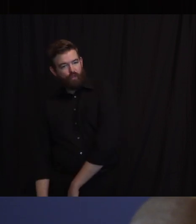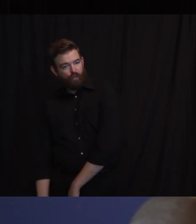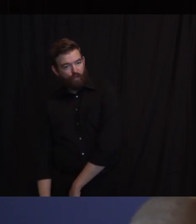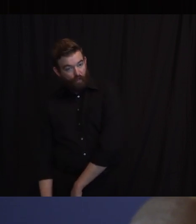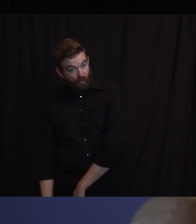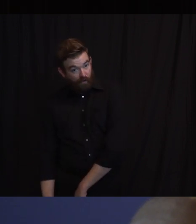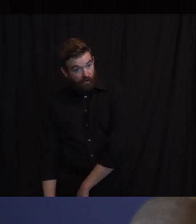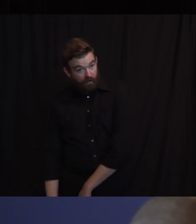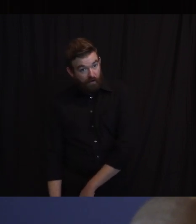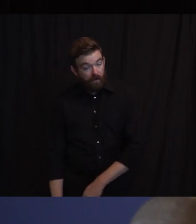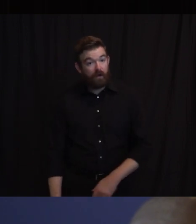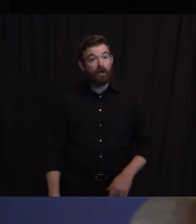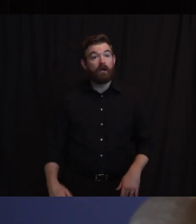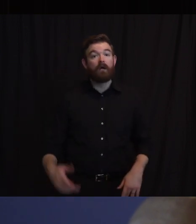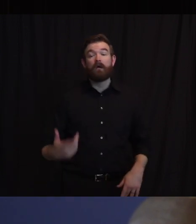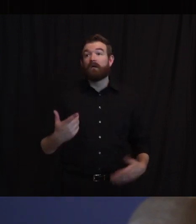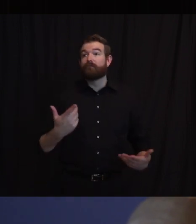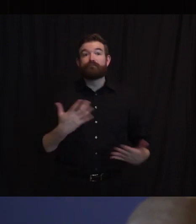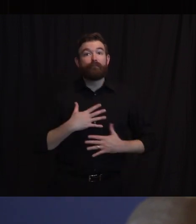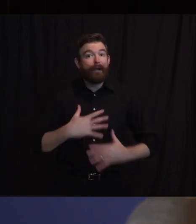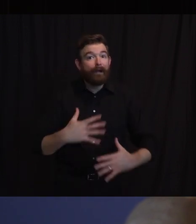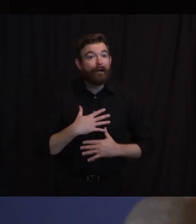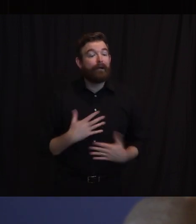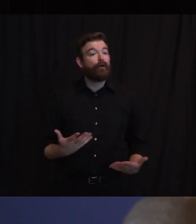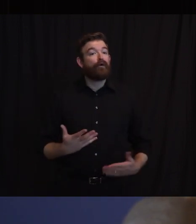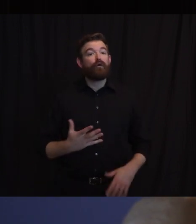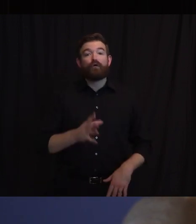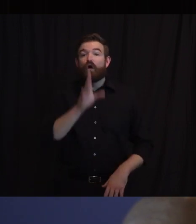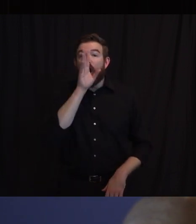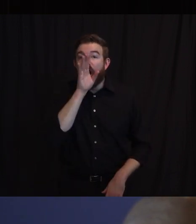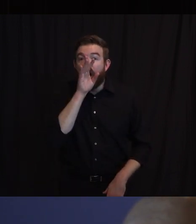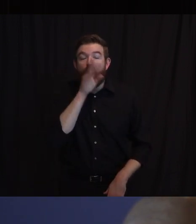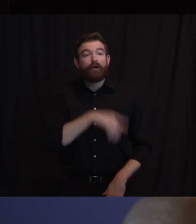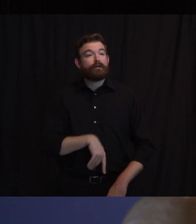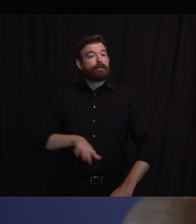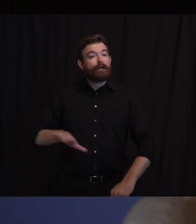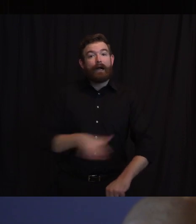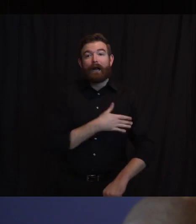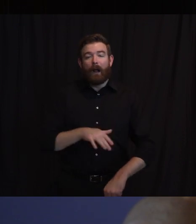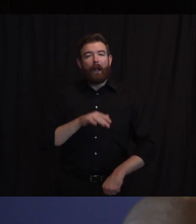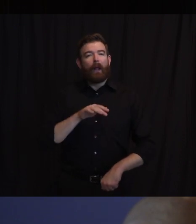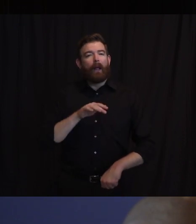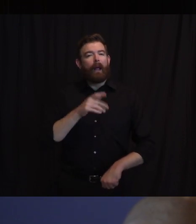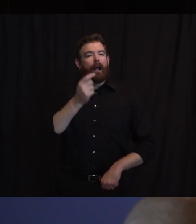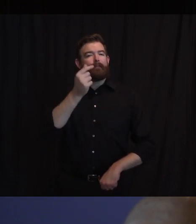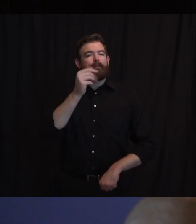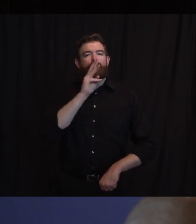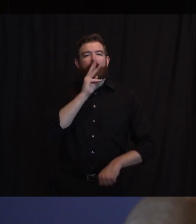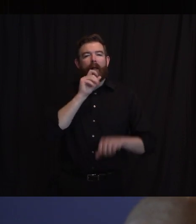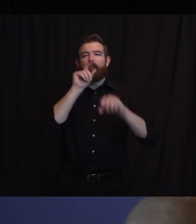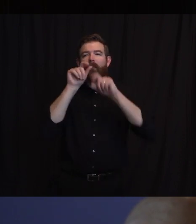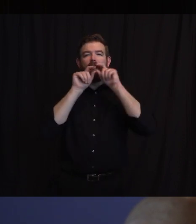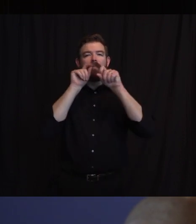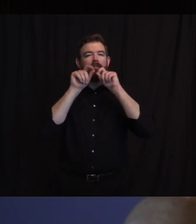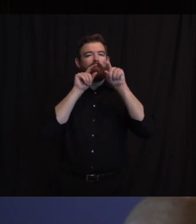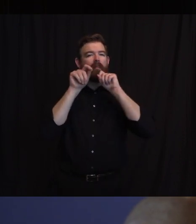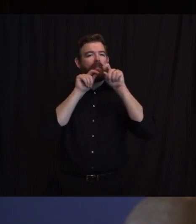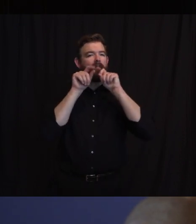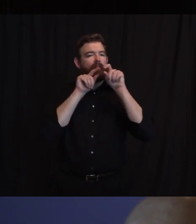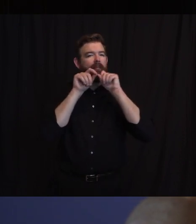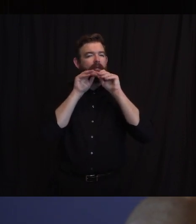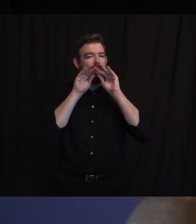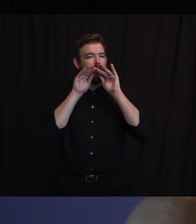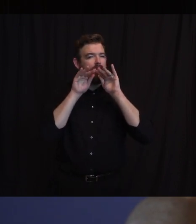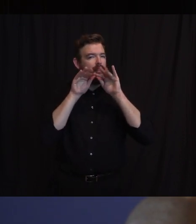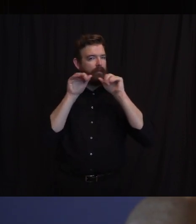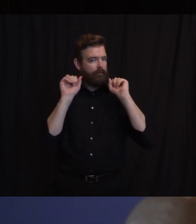so if you're singing or shouting. They're also coming out to some extent even just from your breathing. Now, those bigger particles, they land to the